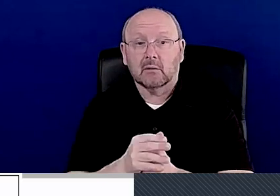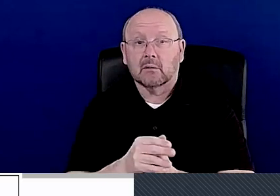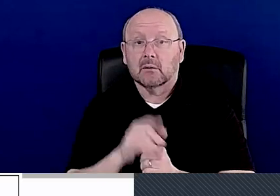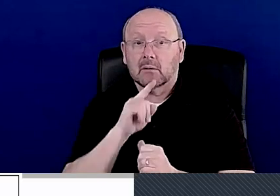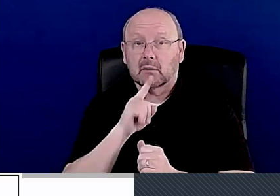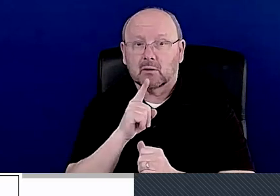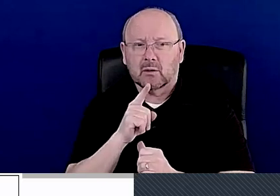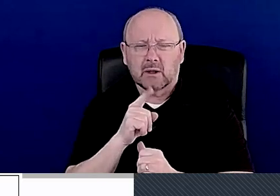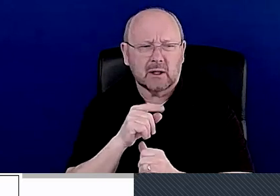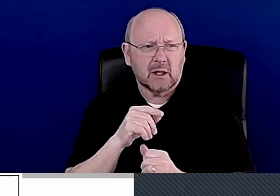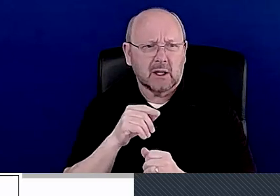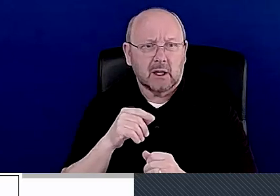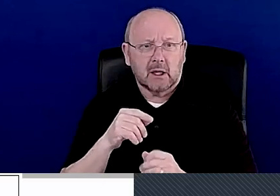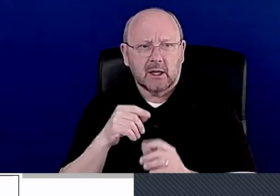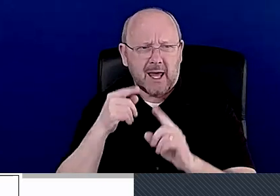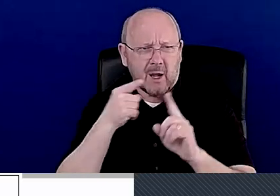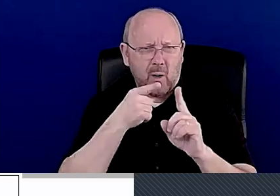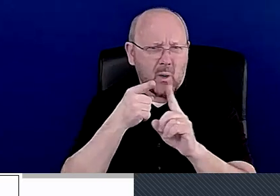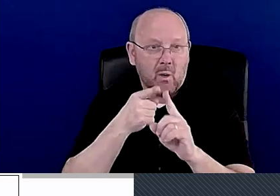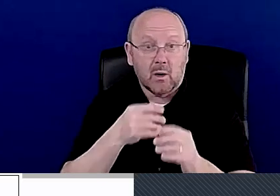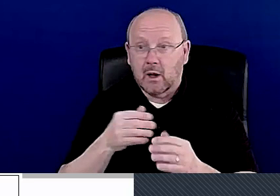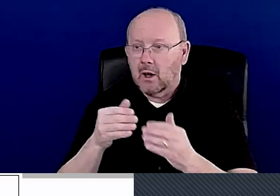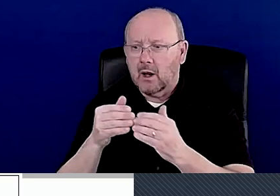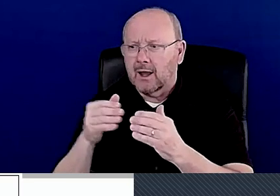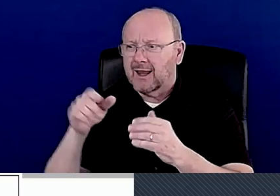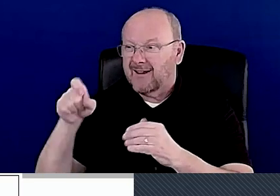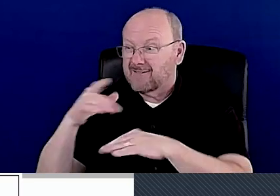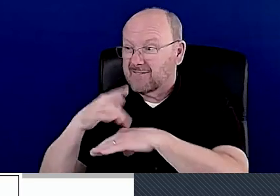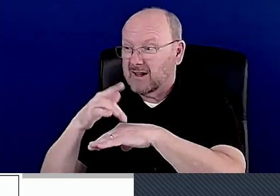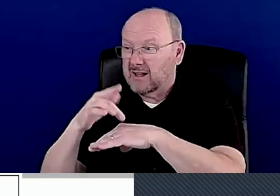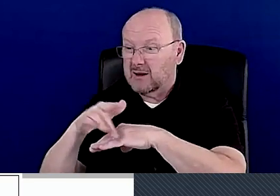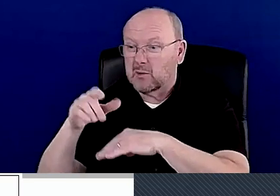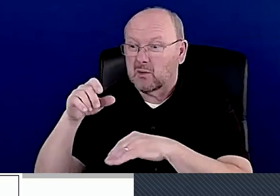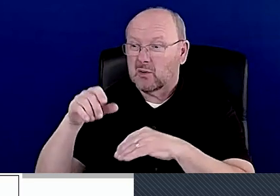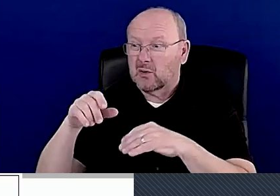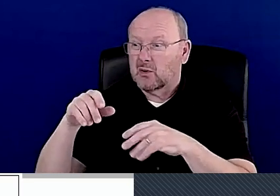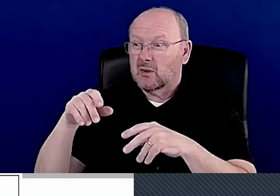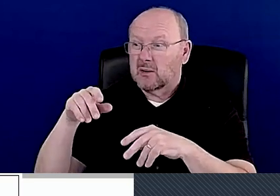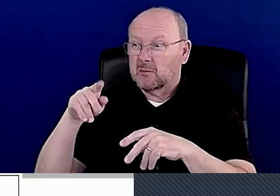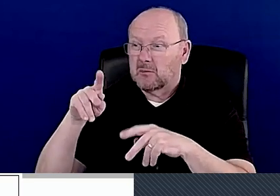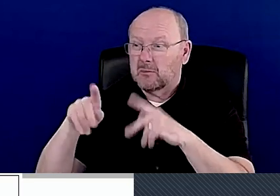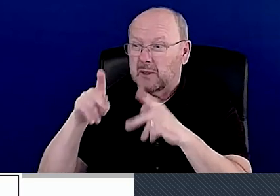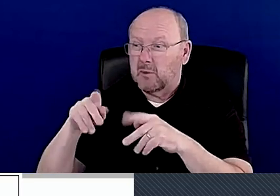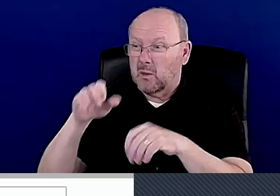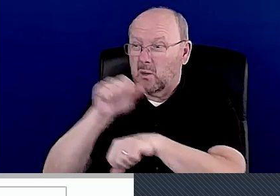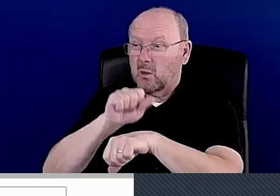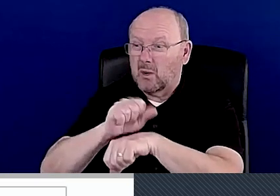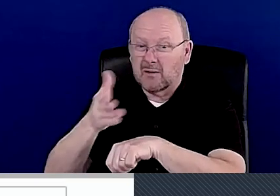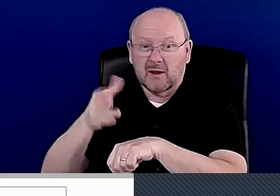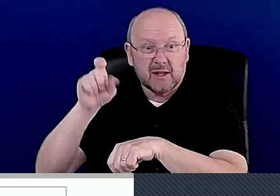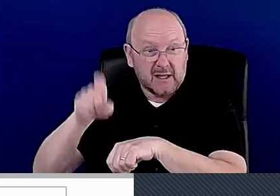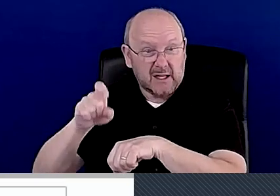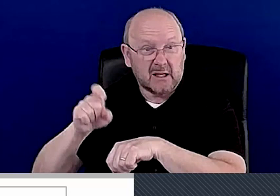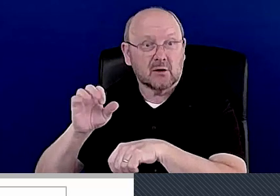very targeted approach in terms of what we do. And I think, Eric, you can speak to that coming up.